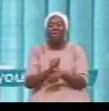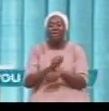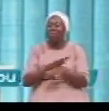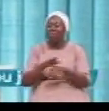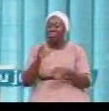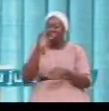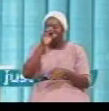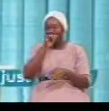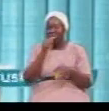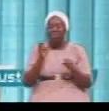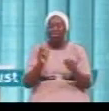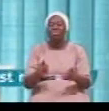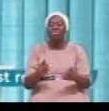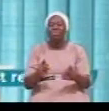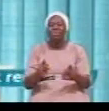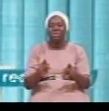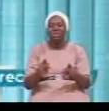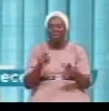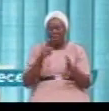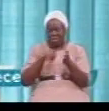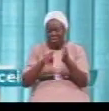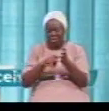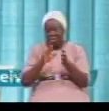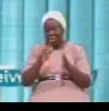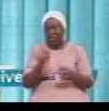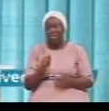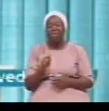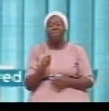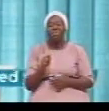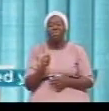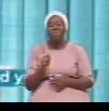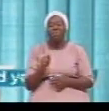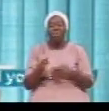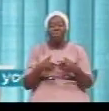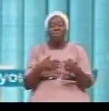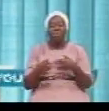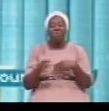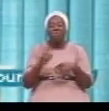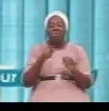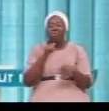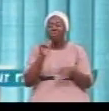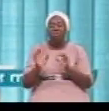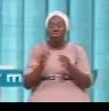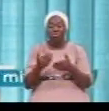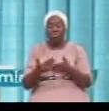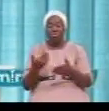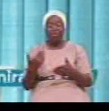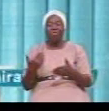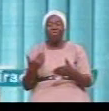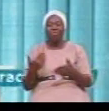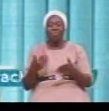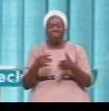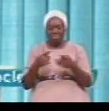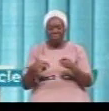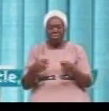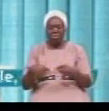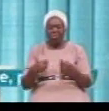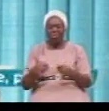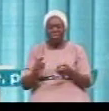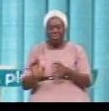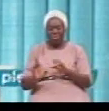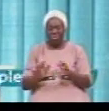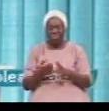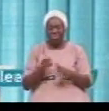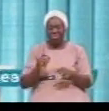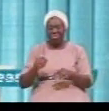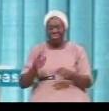opportunity. Test yourself and confirm what God has done. Whatever you couldn't do before, do it right away. You couldn't bend